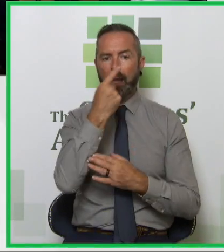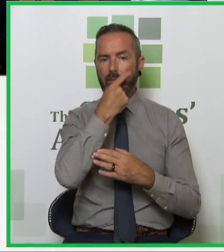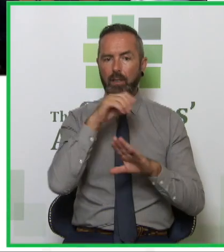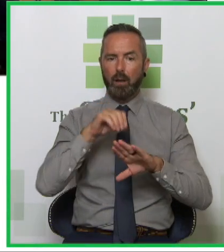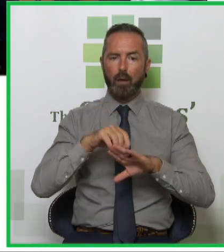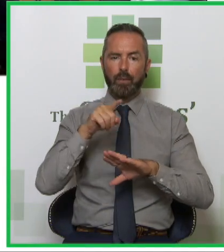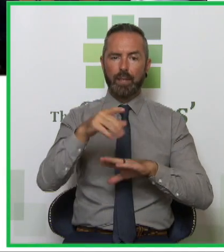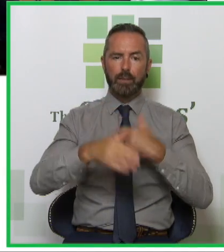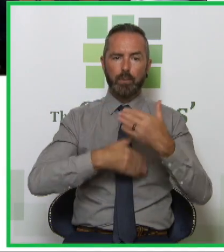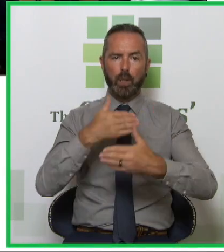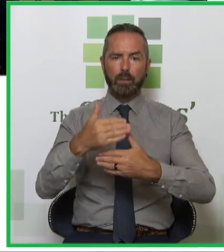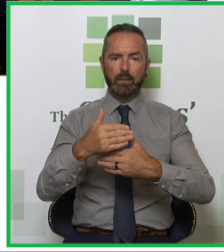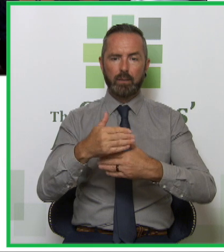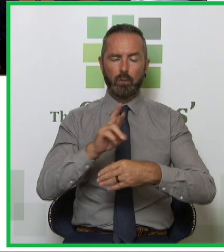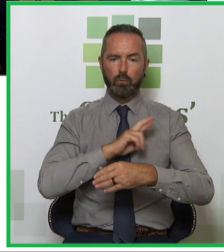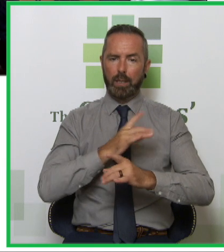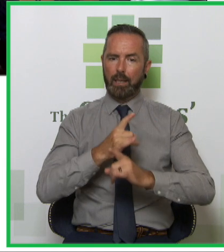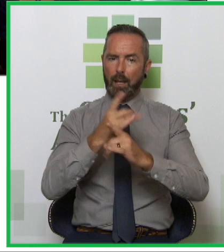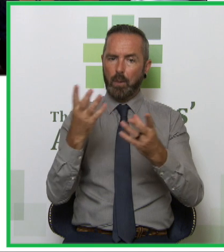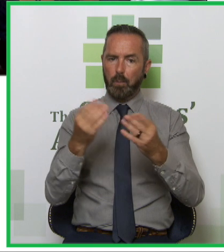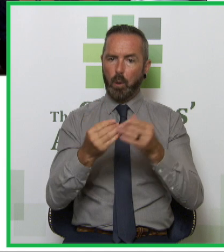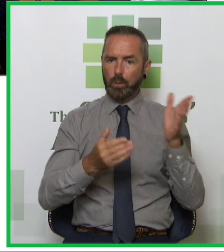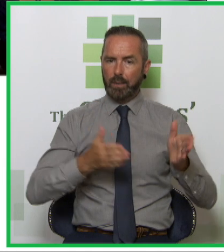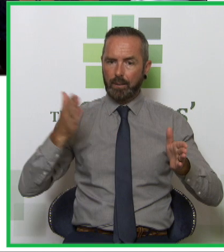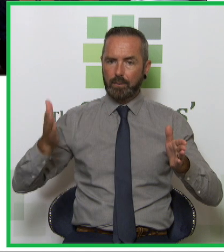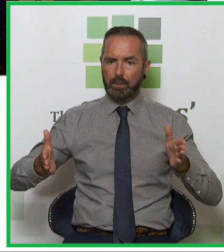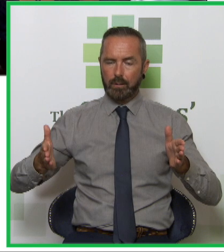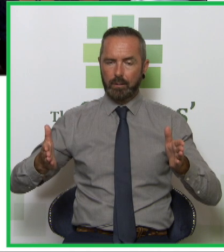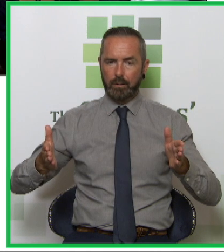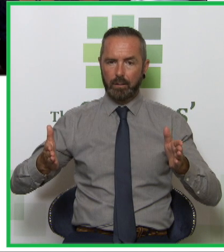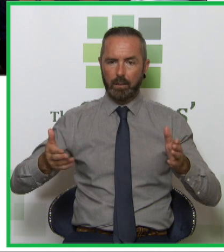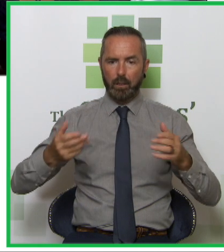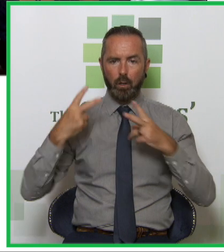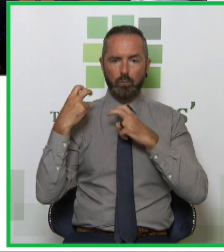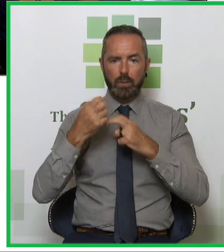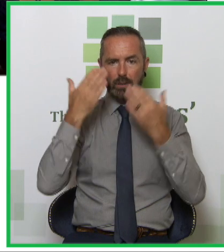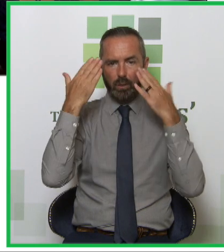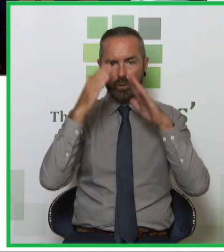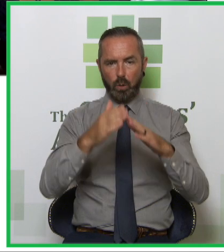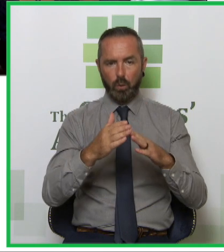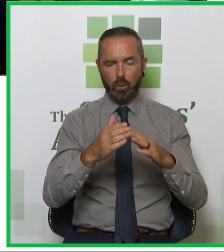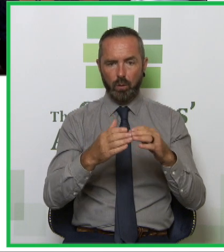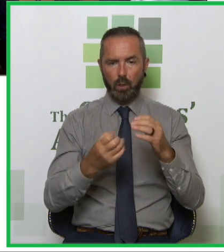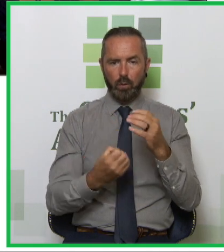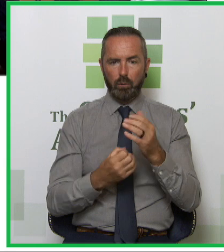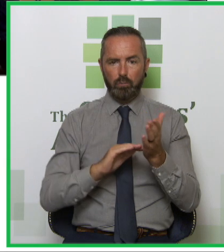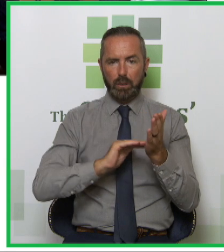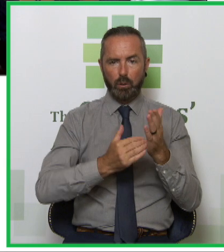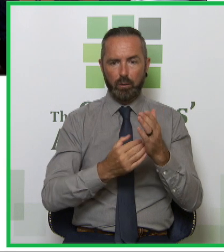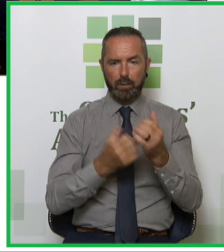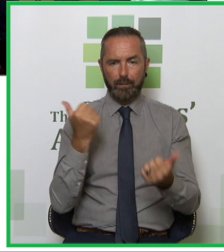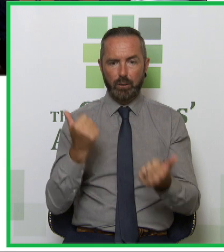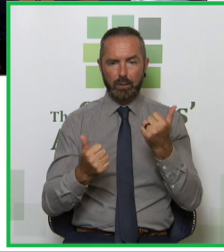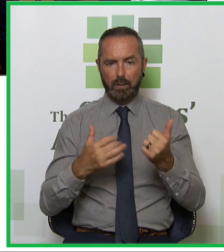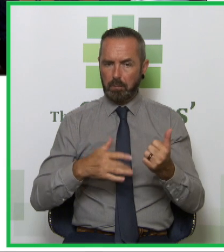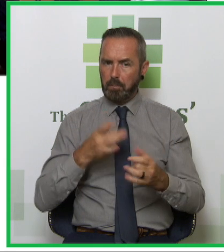the key point here is that it helps both people. The research shows that restorative justice helps victims to feel better, to recover from